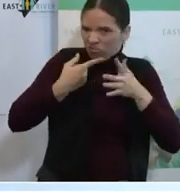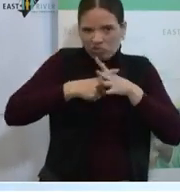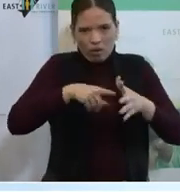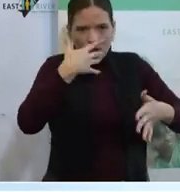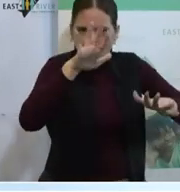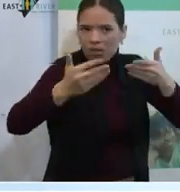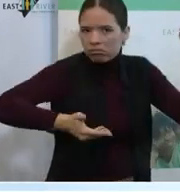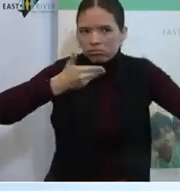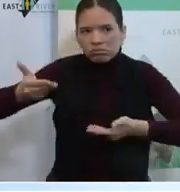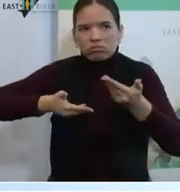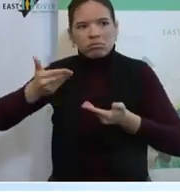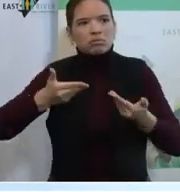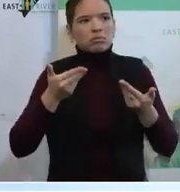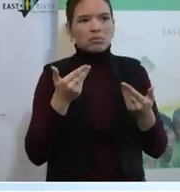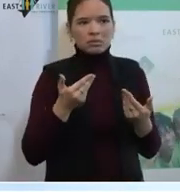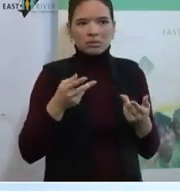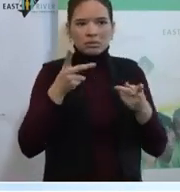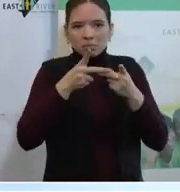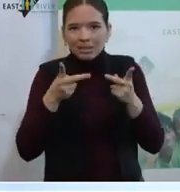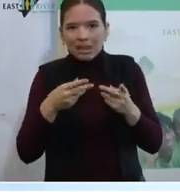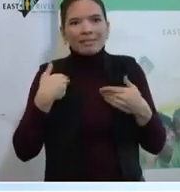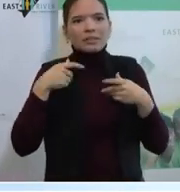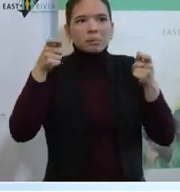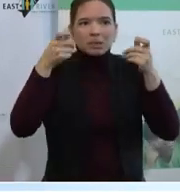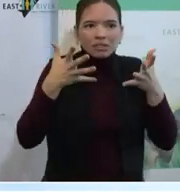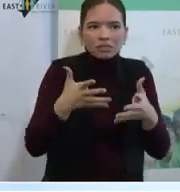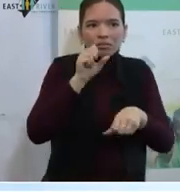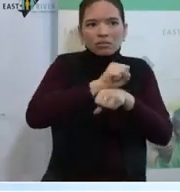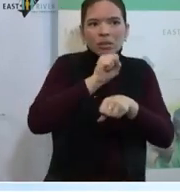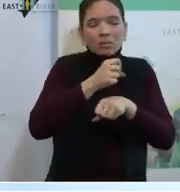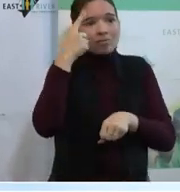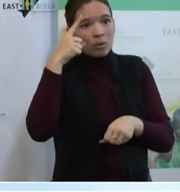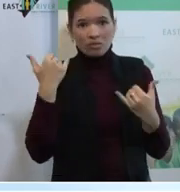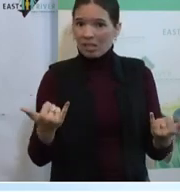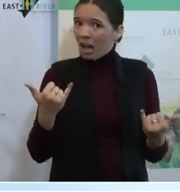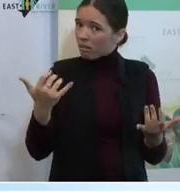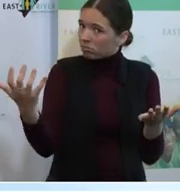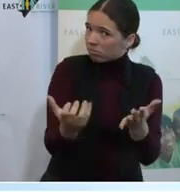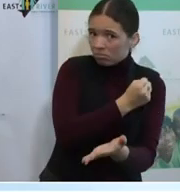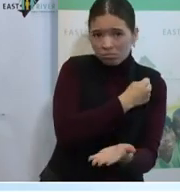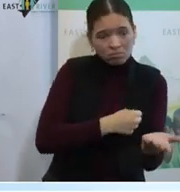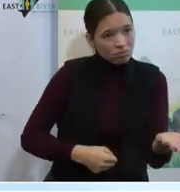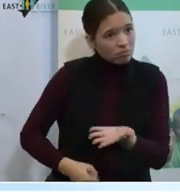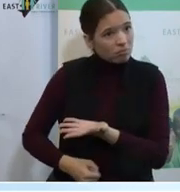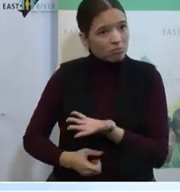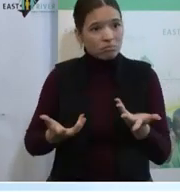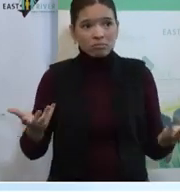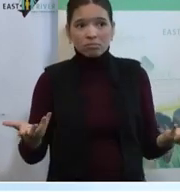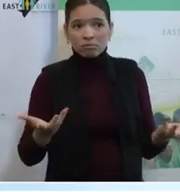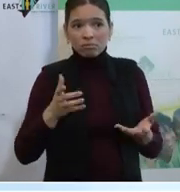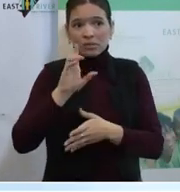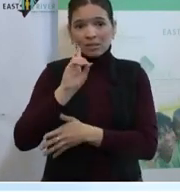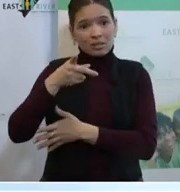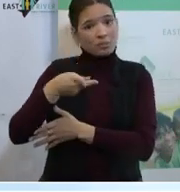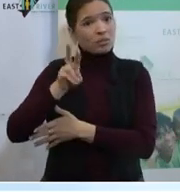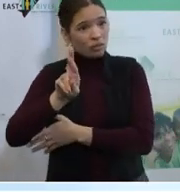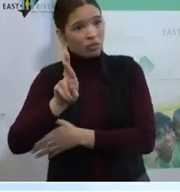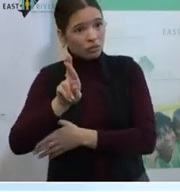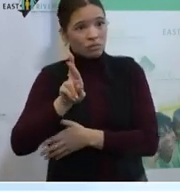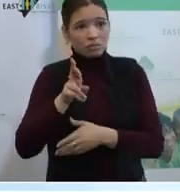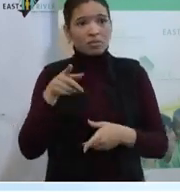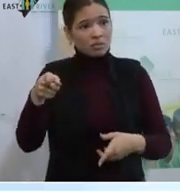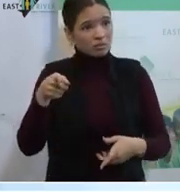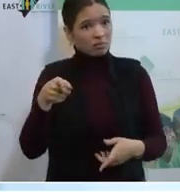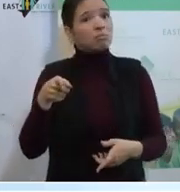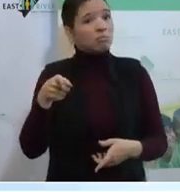directors may have openings right now for people. And DPR has also been hiring, so that we're